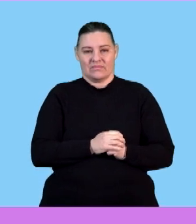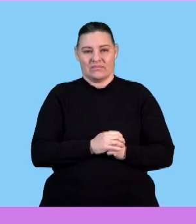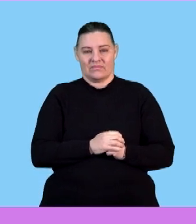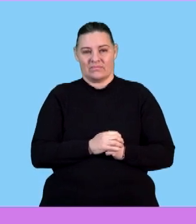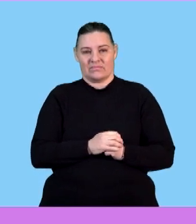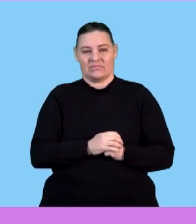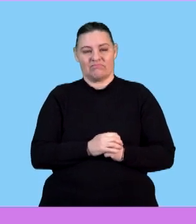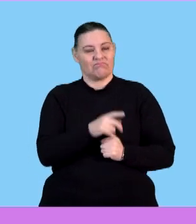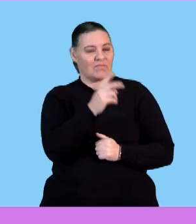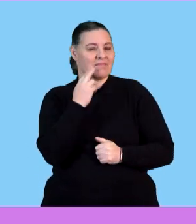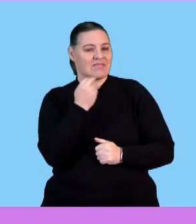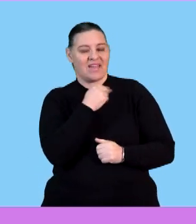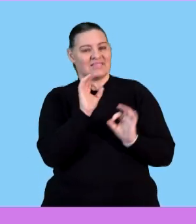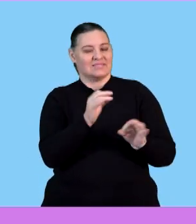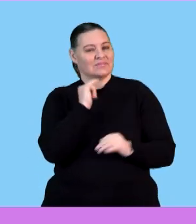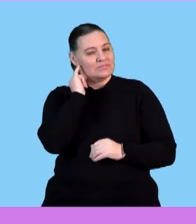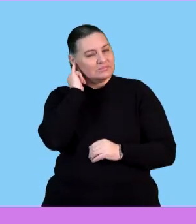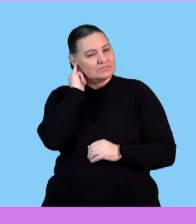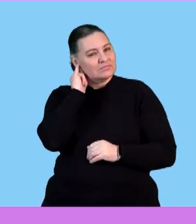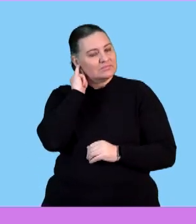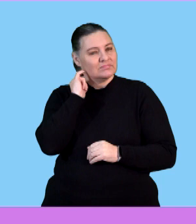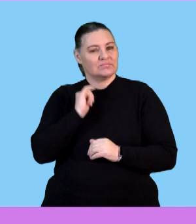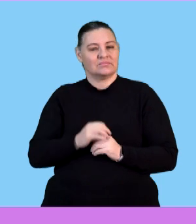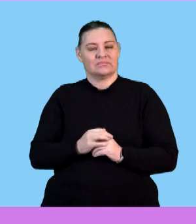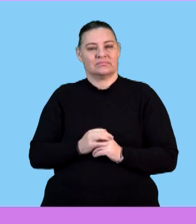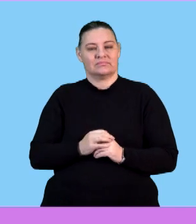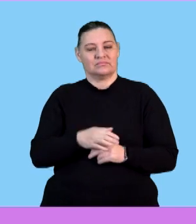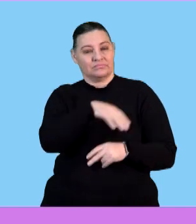VAT. Very, very nice. Let's carry on.